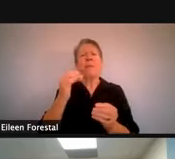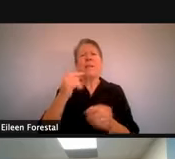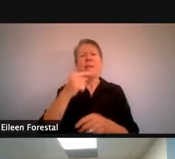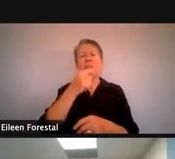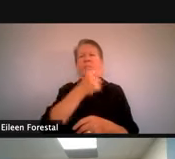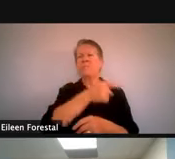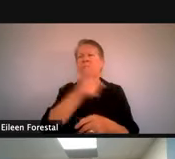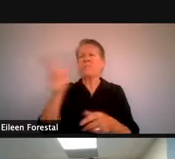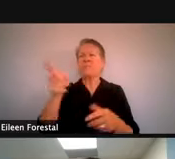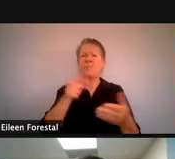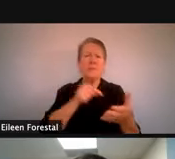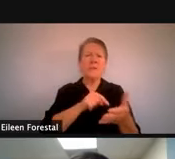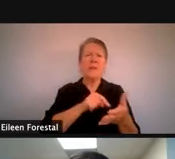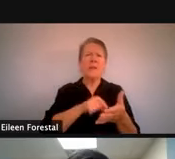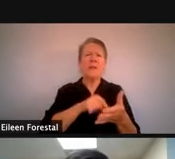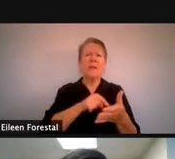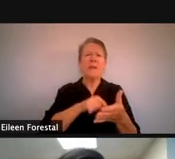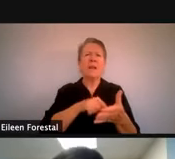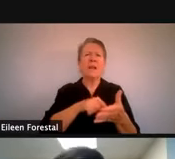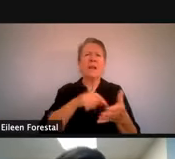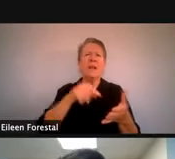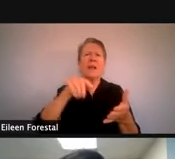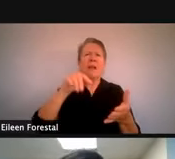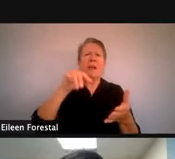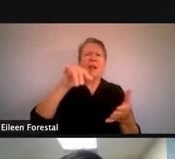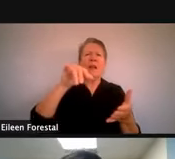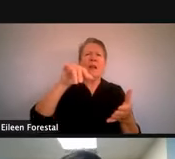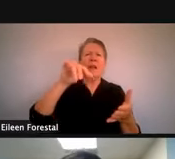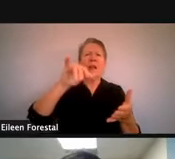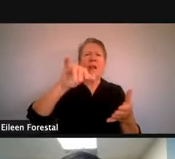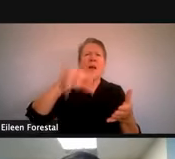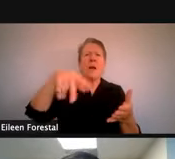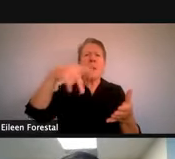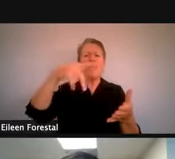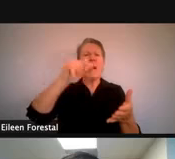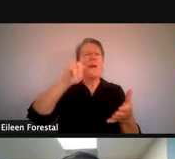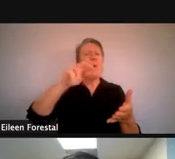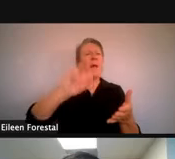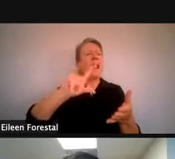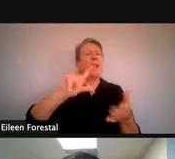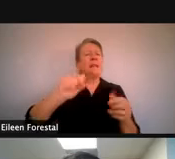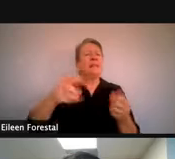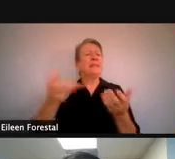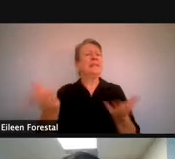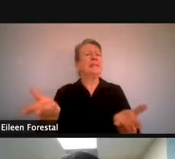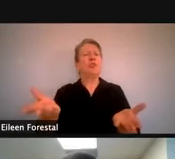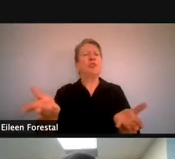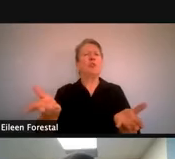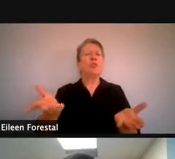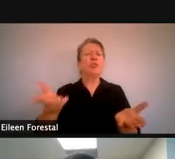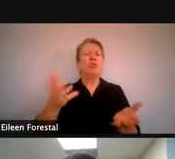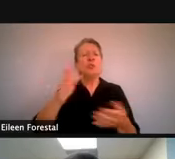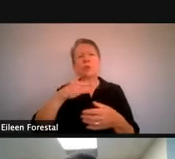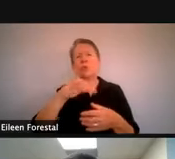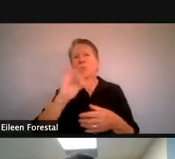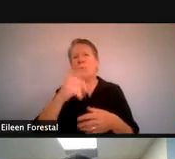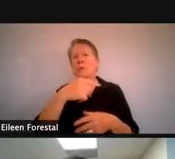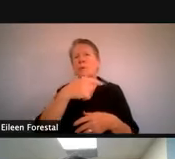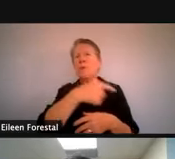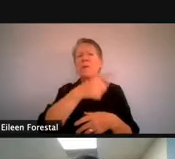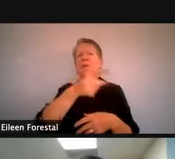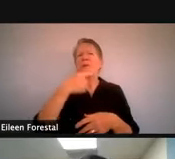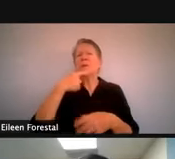Counsel Paramil Garg. Great to have you, Paramil. You confirmed this. the positivity rates by region, a little bit